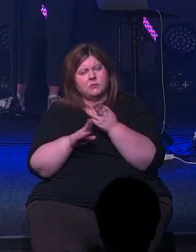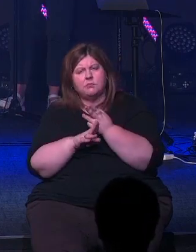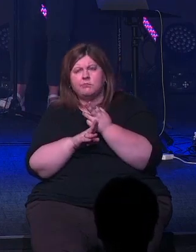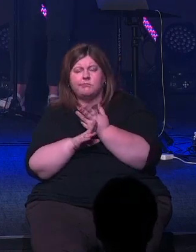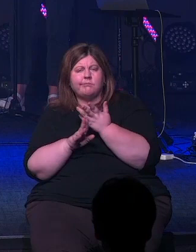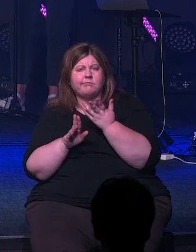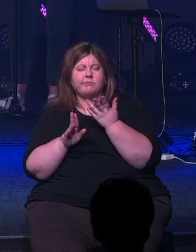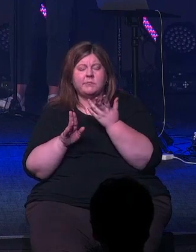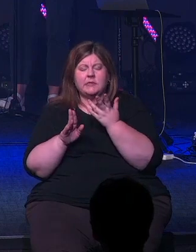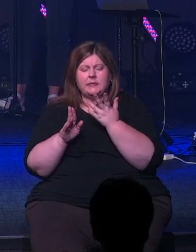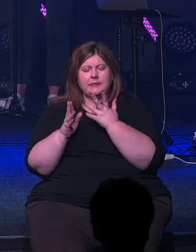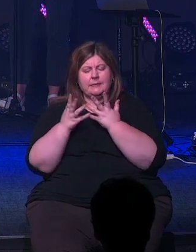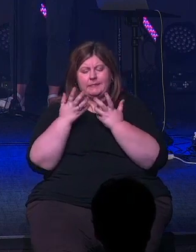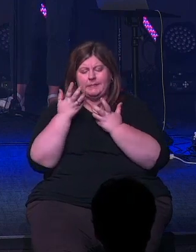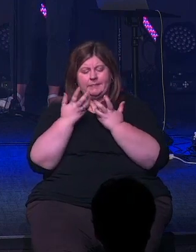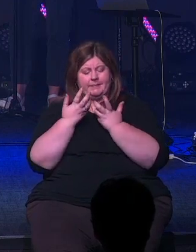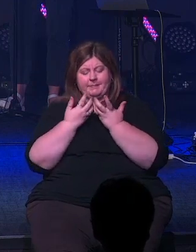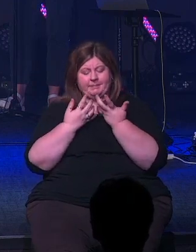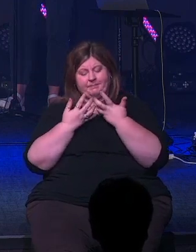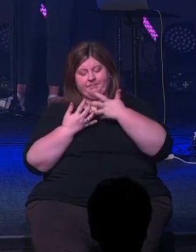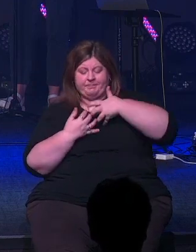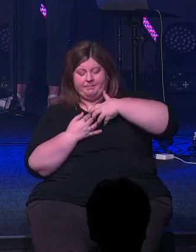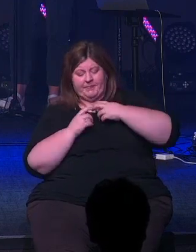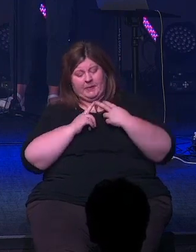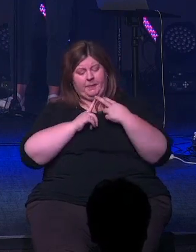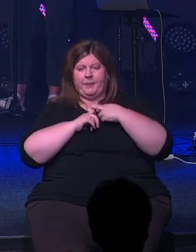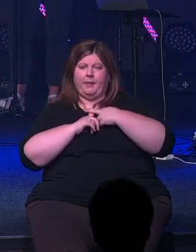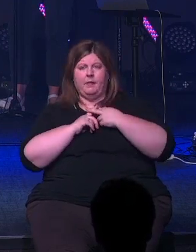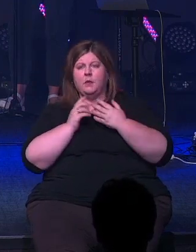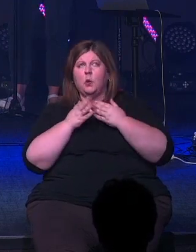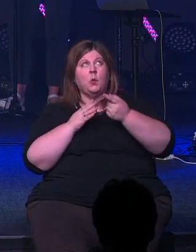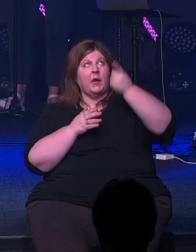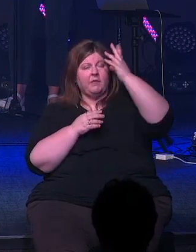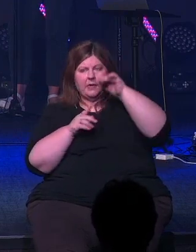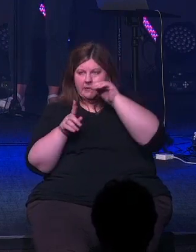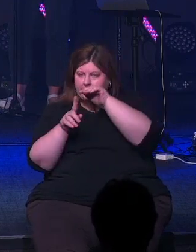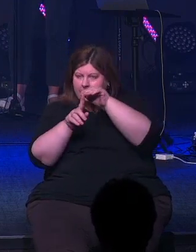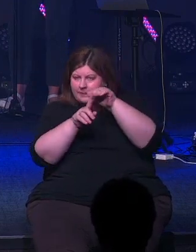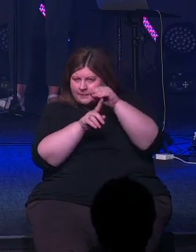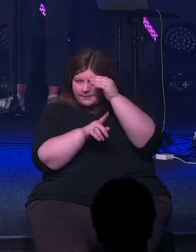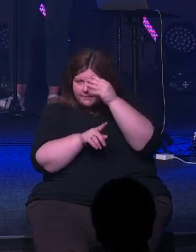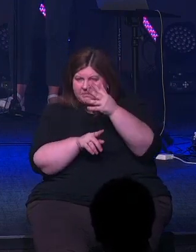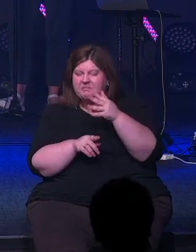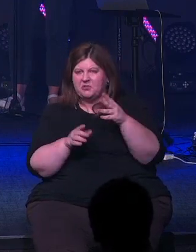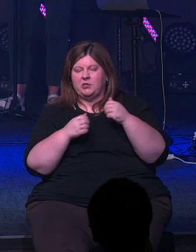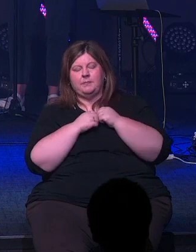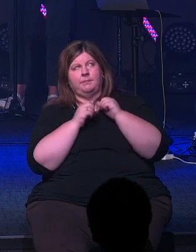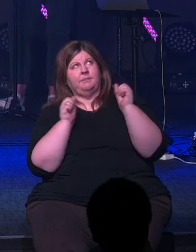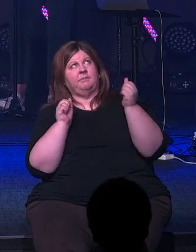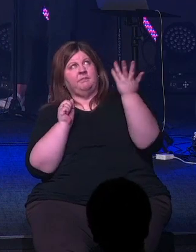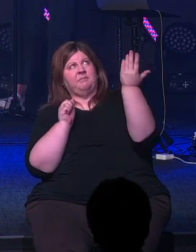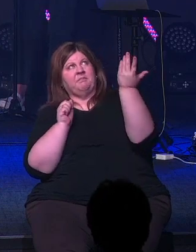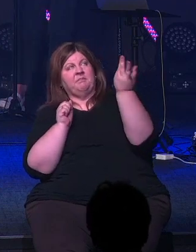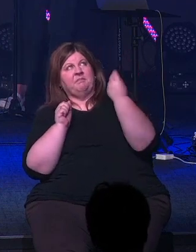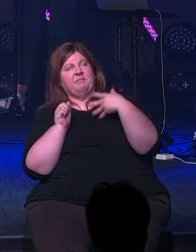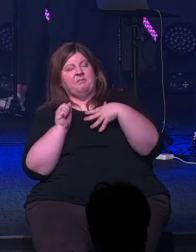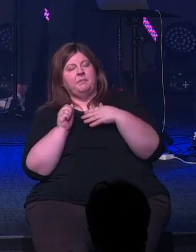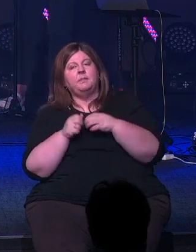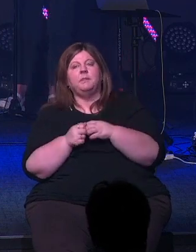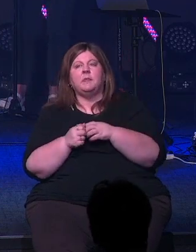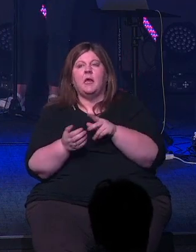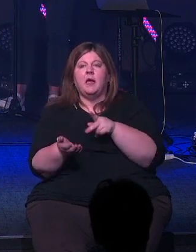will. Whatever God is speaking to you now, whatever he wants to say, let him say it. This is